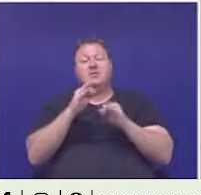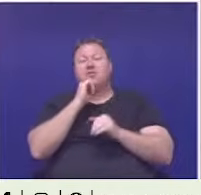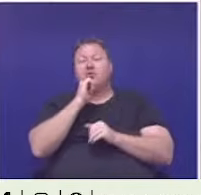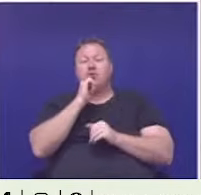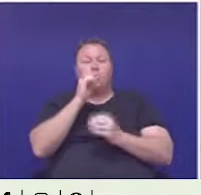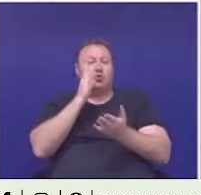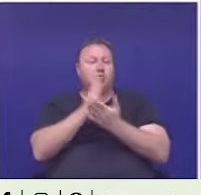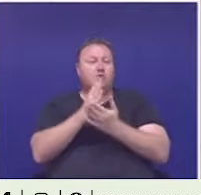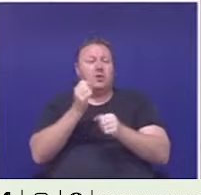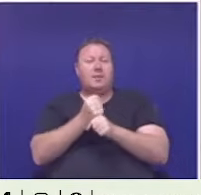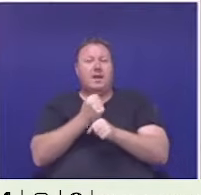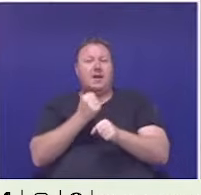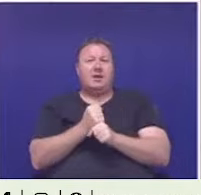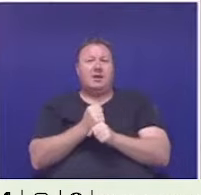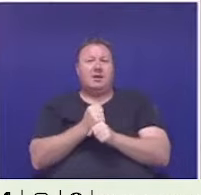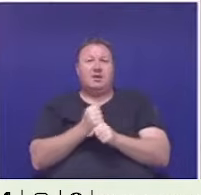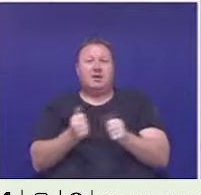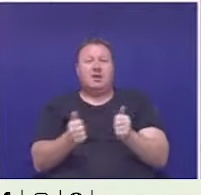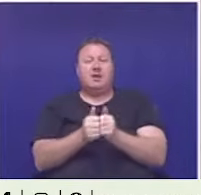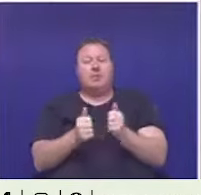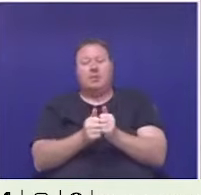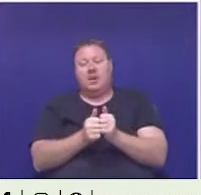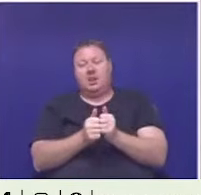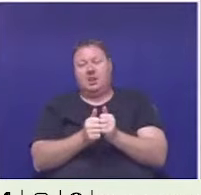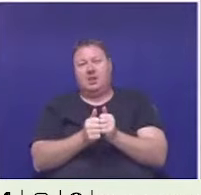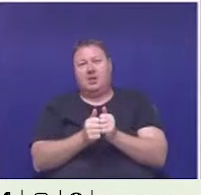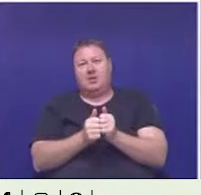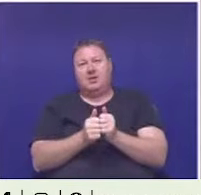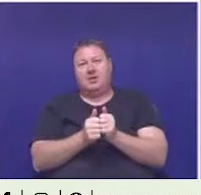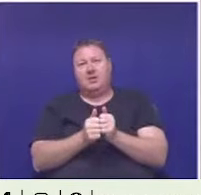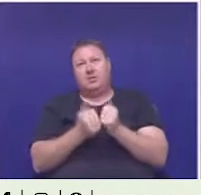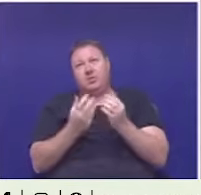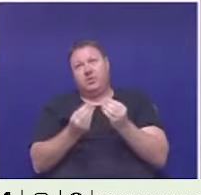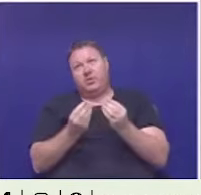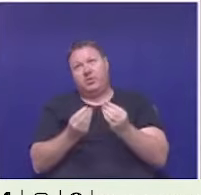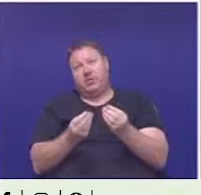that you couple that up with